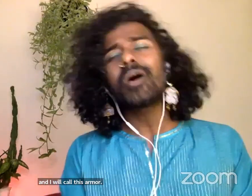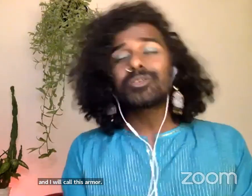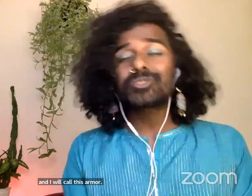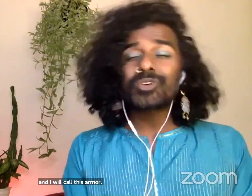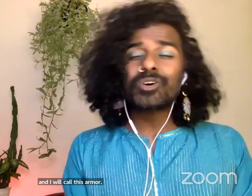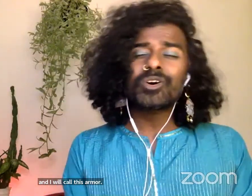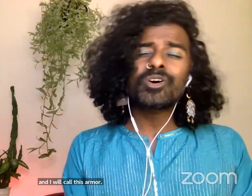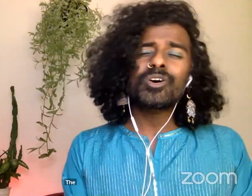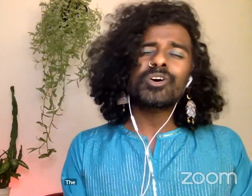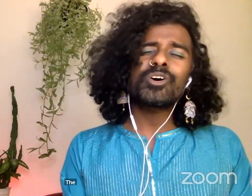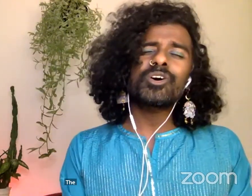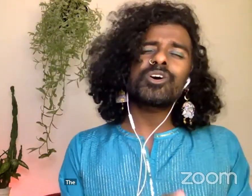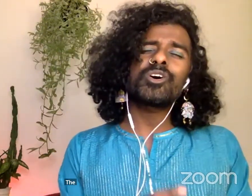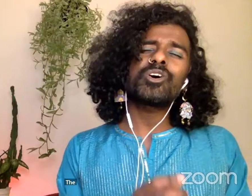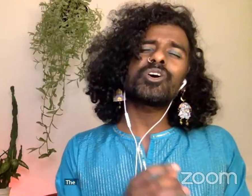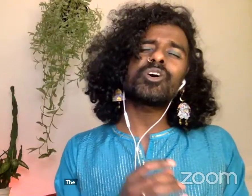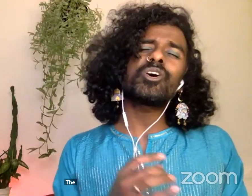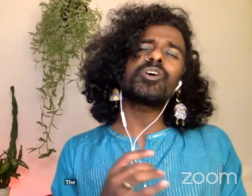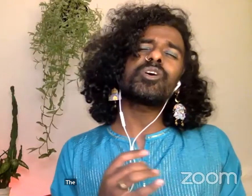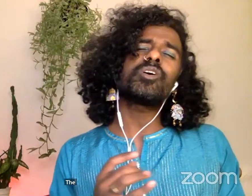Zomfam,